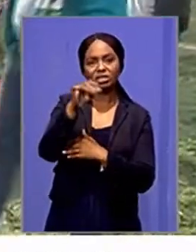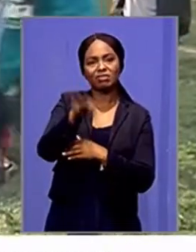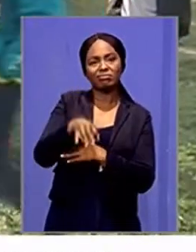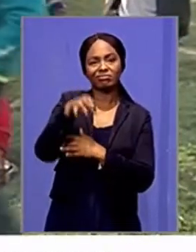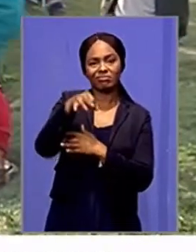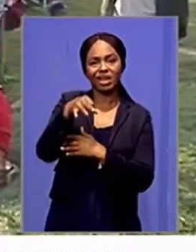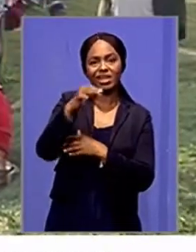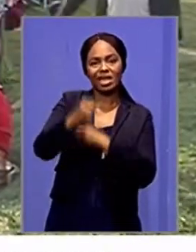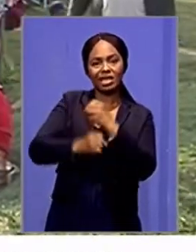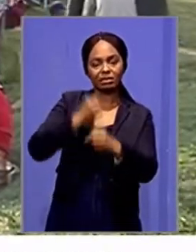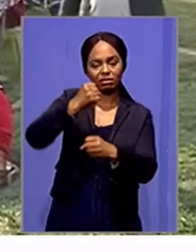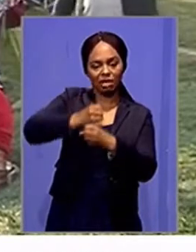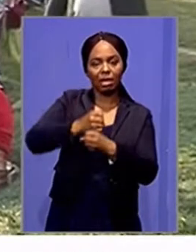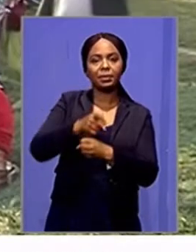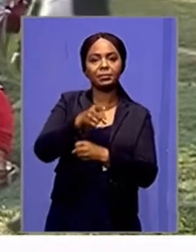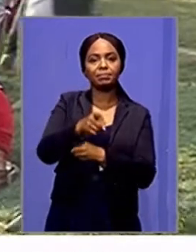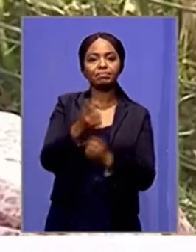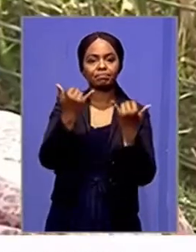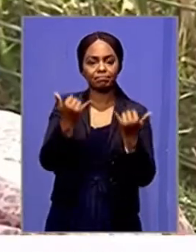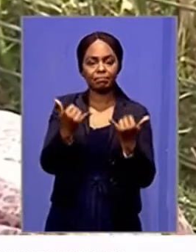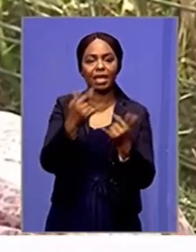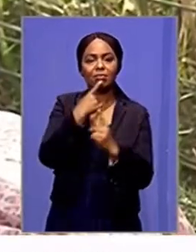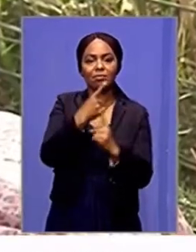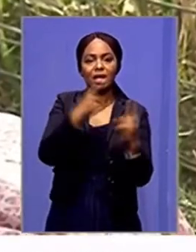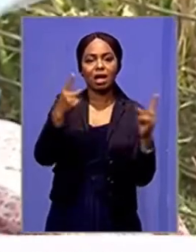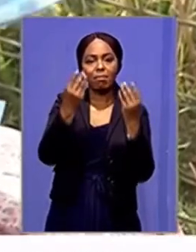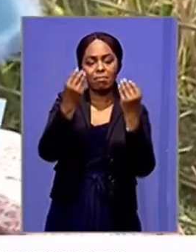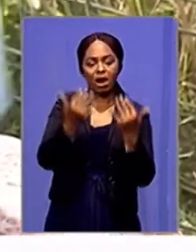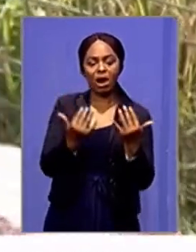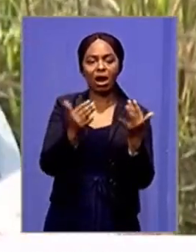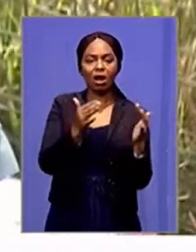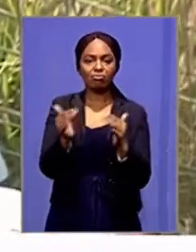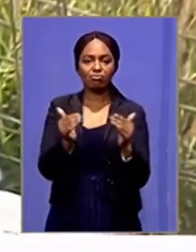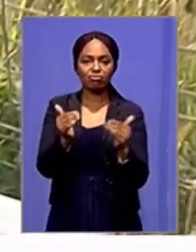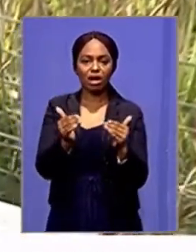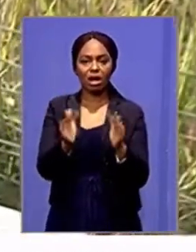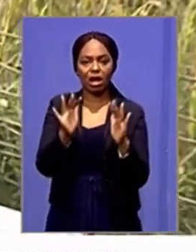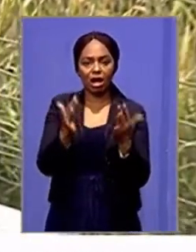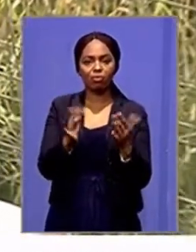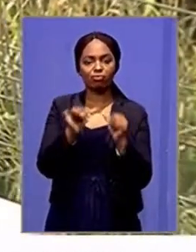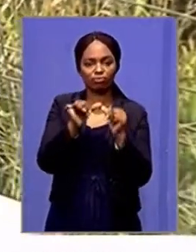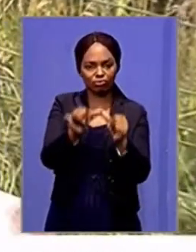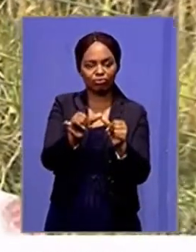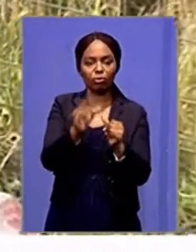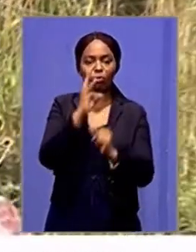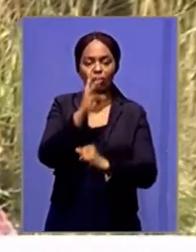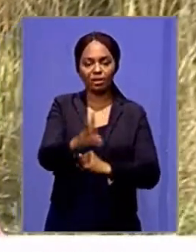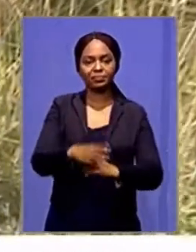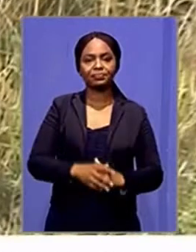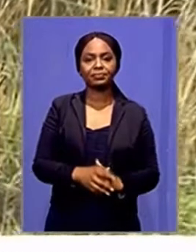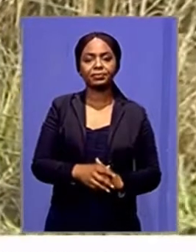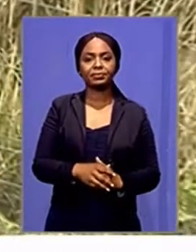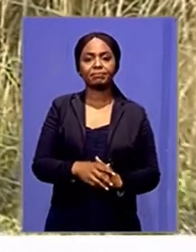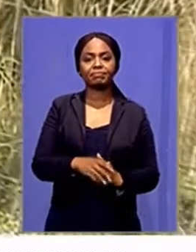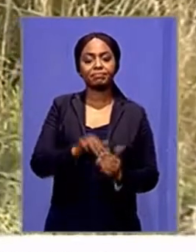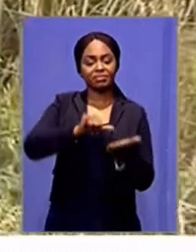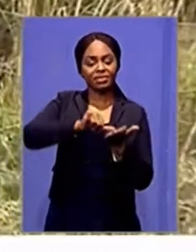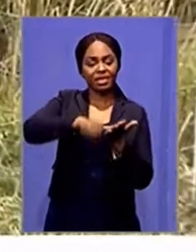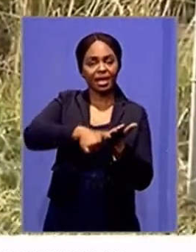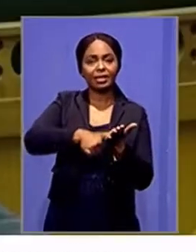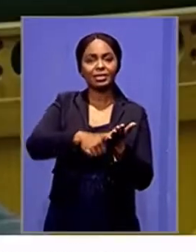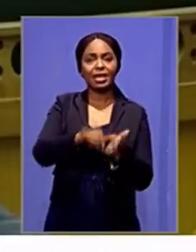tse mabapi le ho tsebahatswa ha lenaneo le letjha la tjhelete ya dithuso tsa mmuso di ntse di tswela pele. The grant has benefited